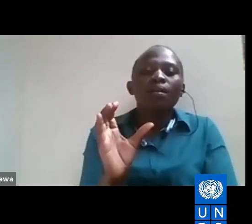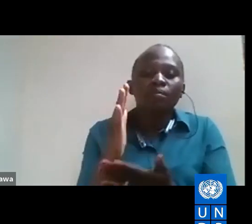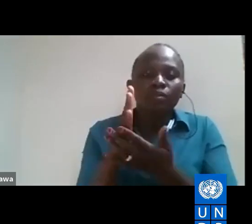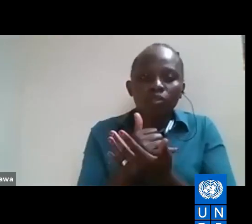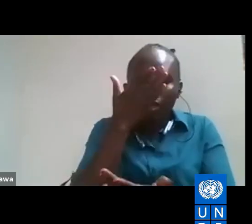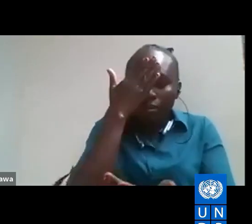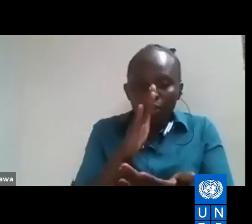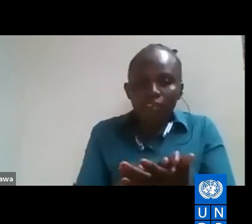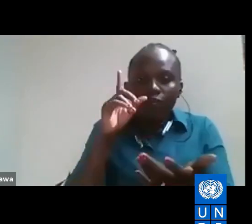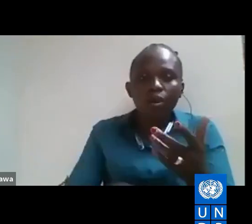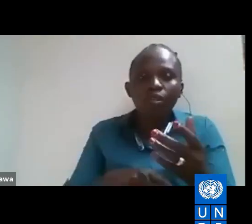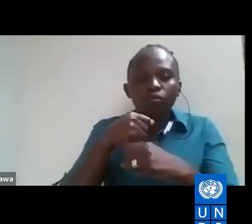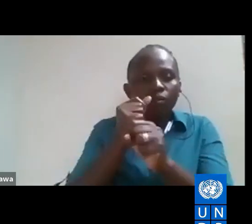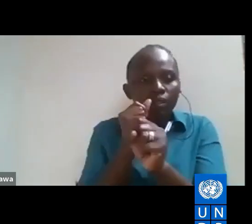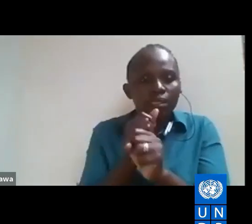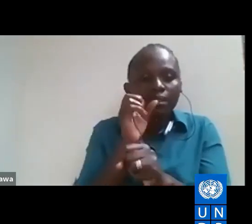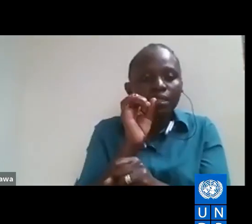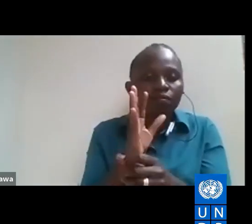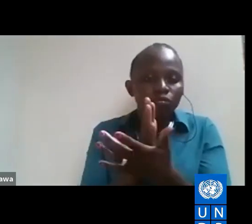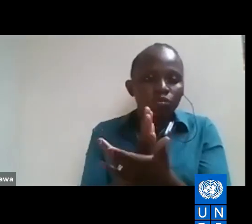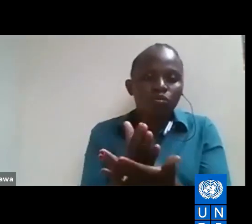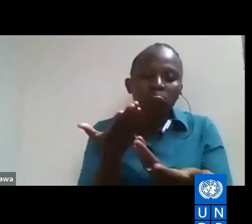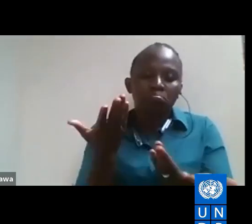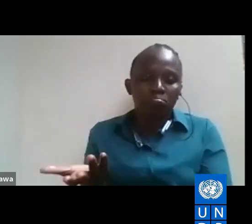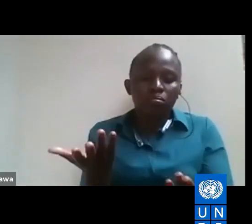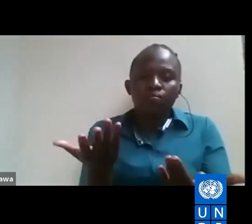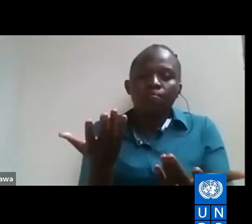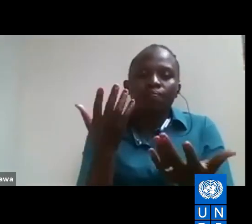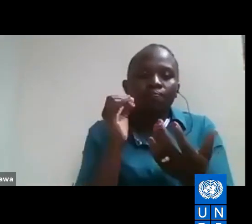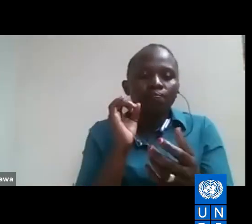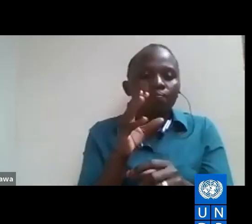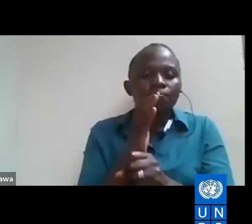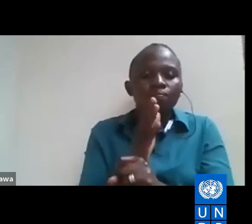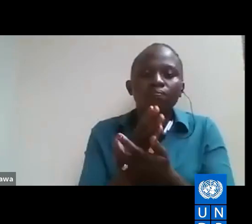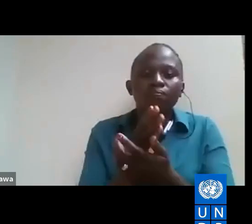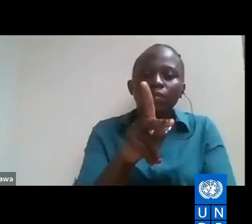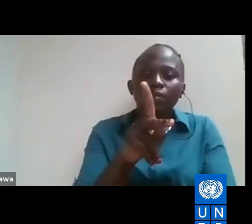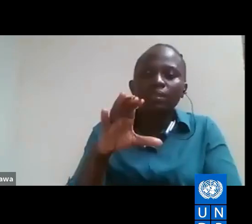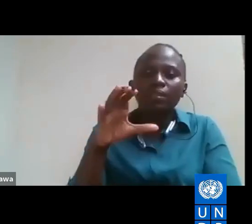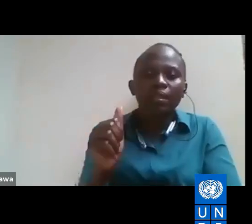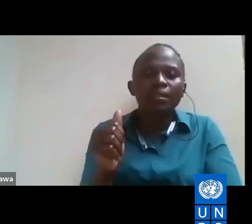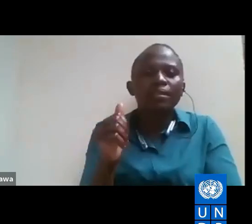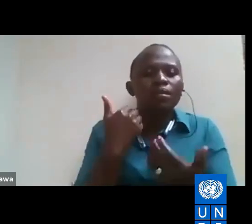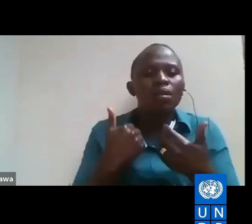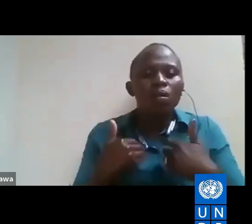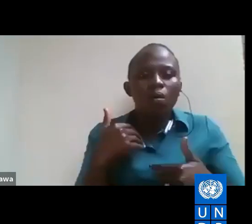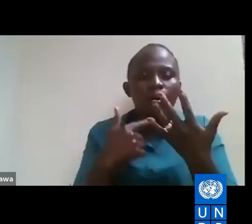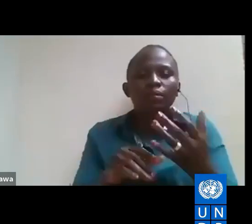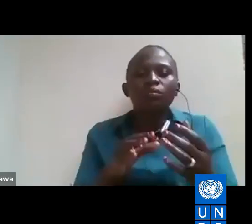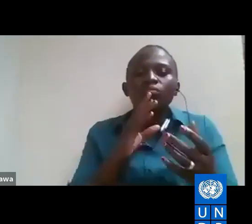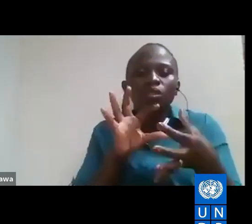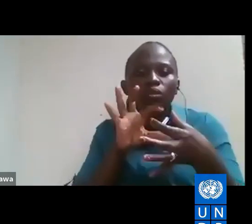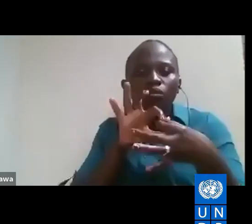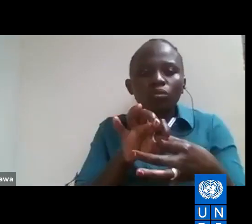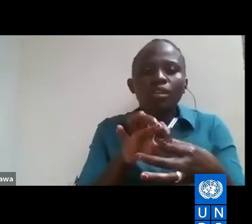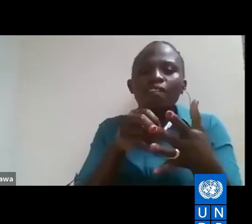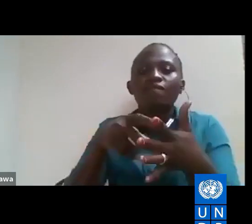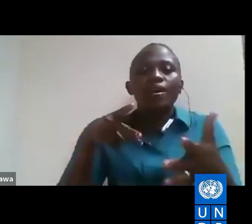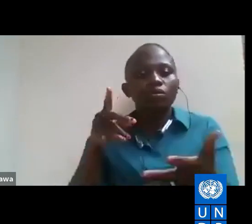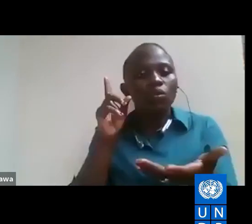you say you're going to work with government, KCC and all, you need to speak to the value that they want to listen to. So what are you bringing on the